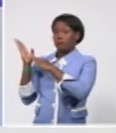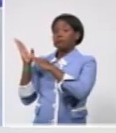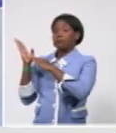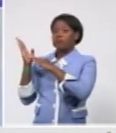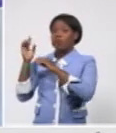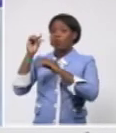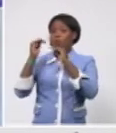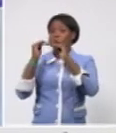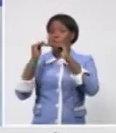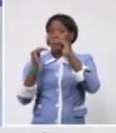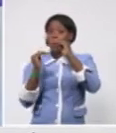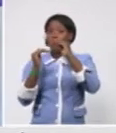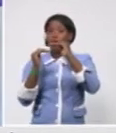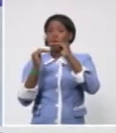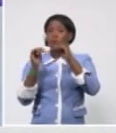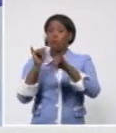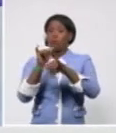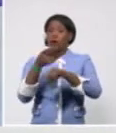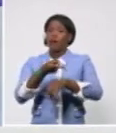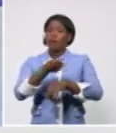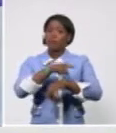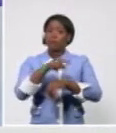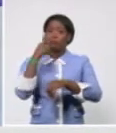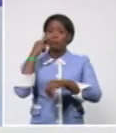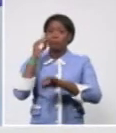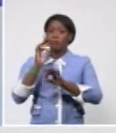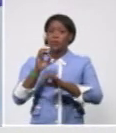Artemisa follows with a rate of